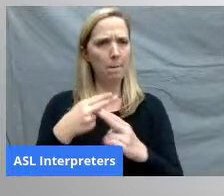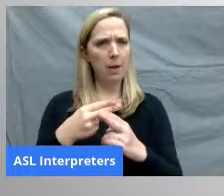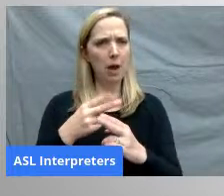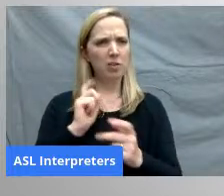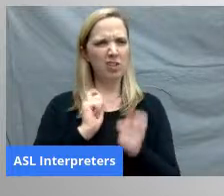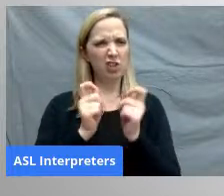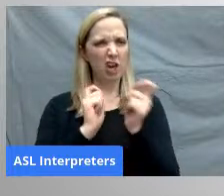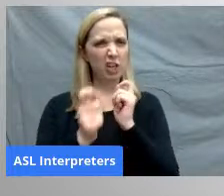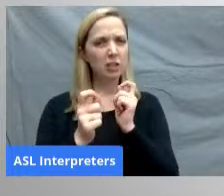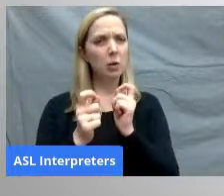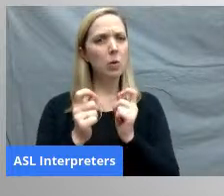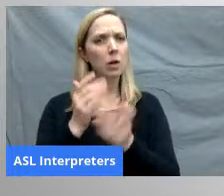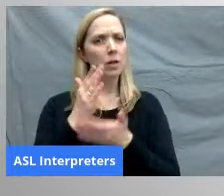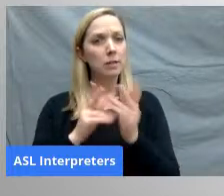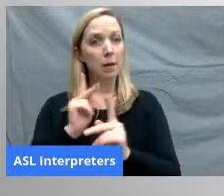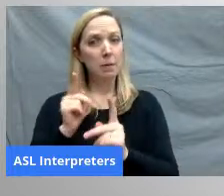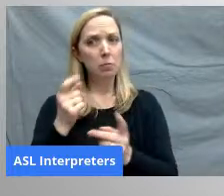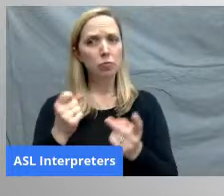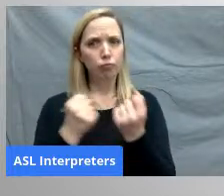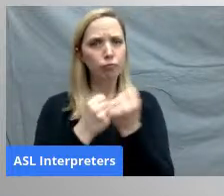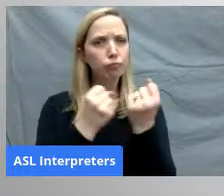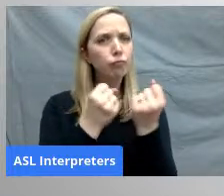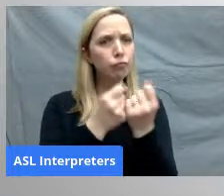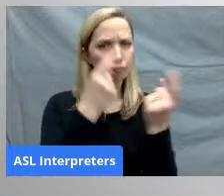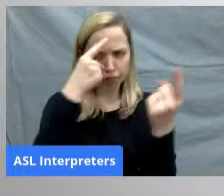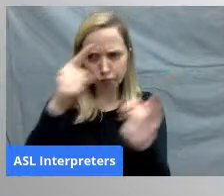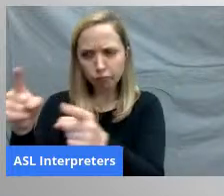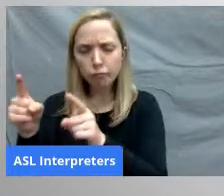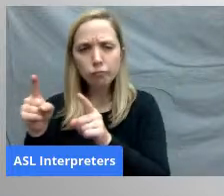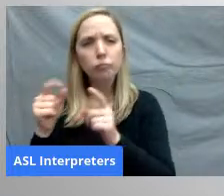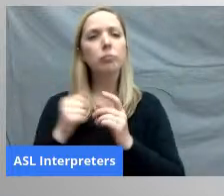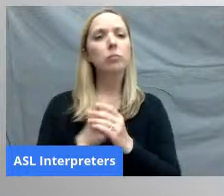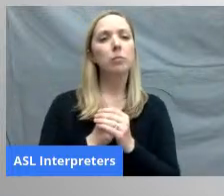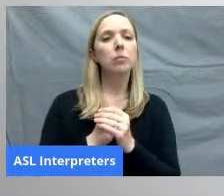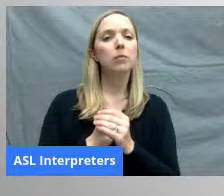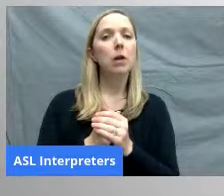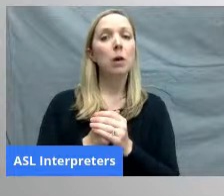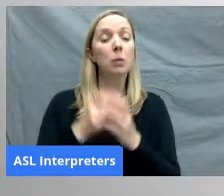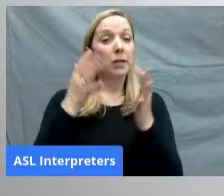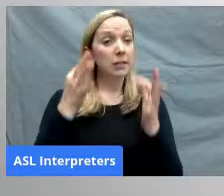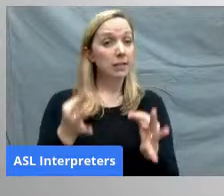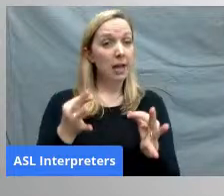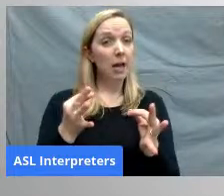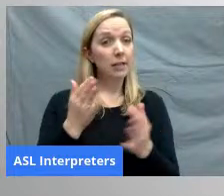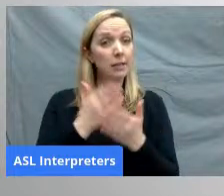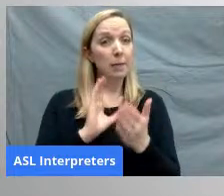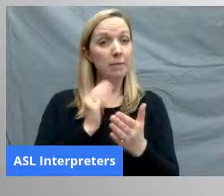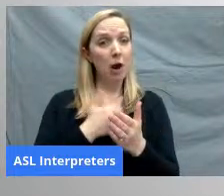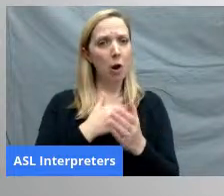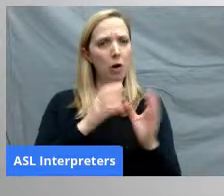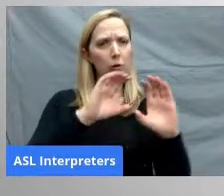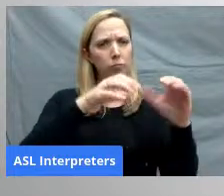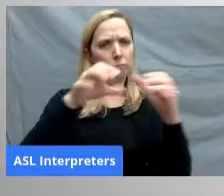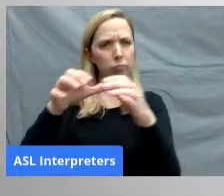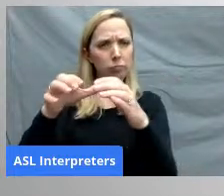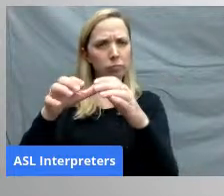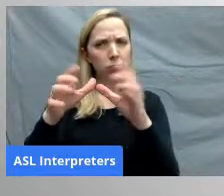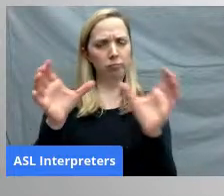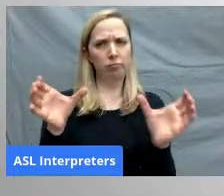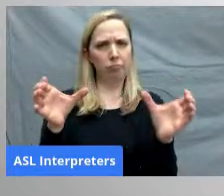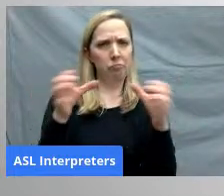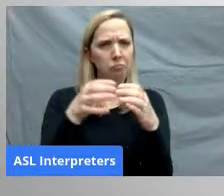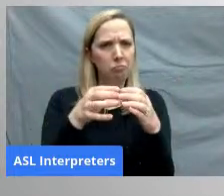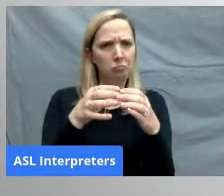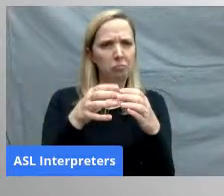around. And some of that included condensing our committees and aligning the ones that are remaining to